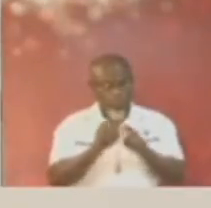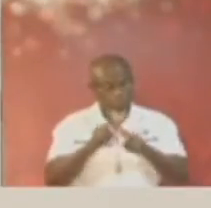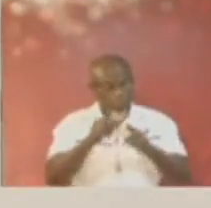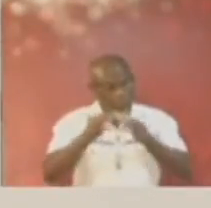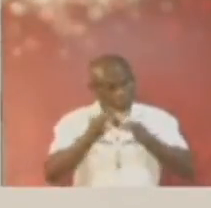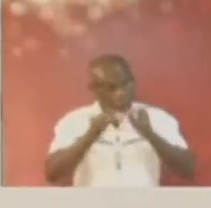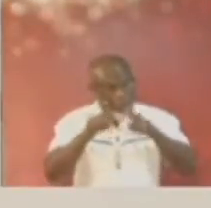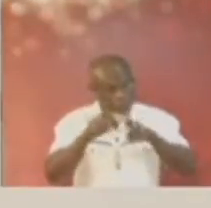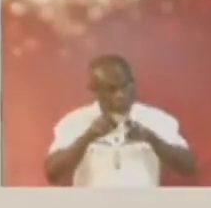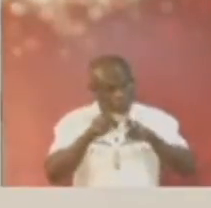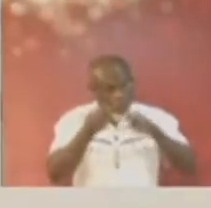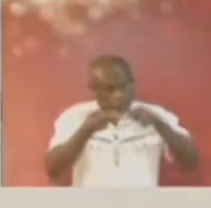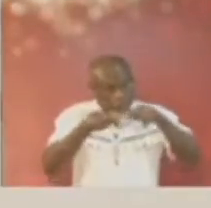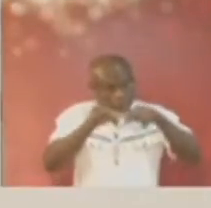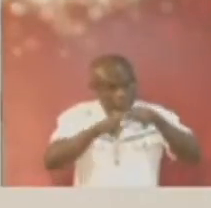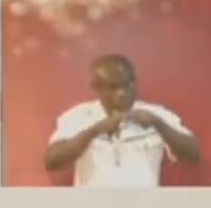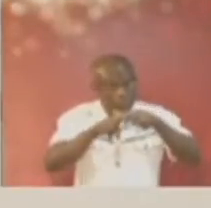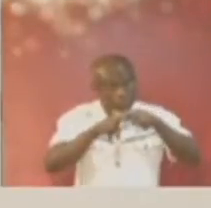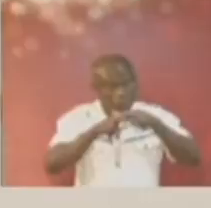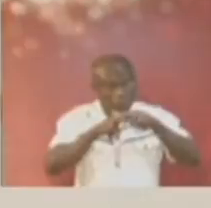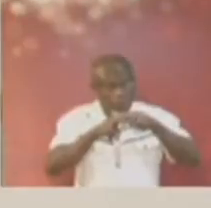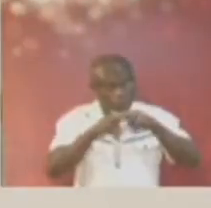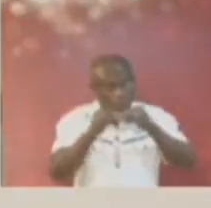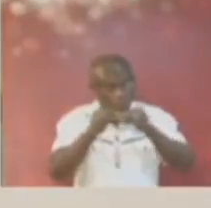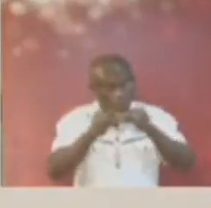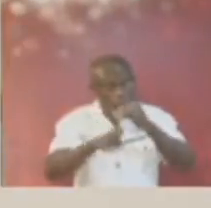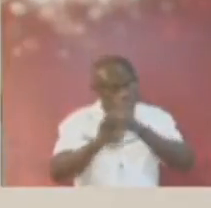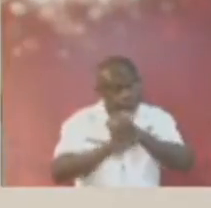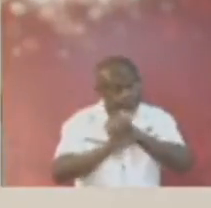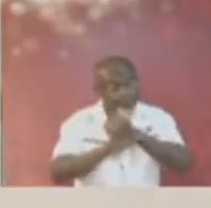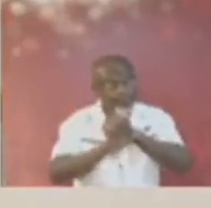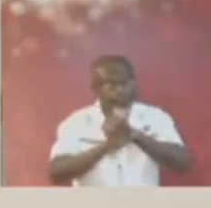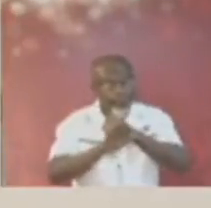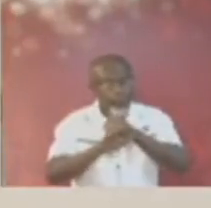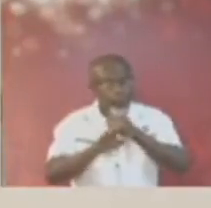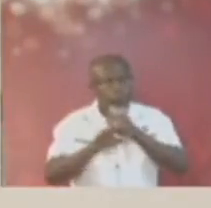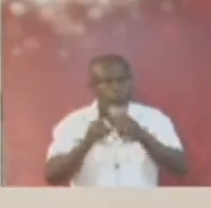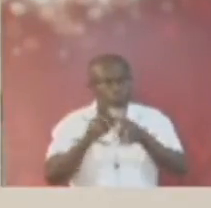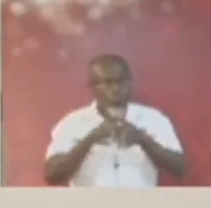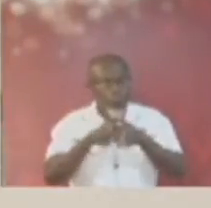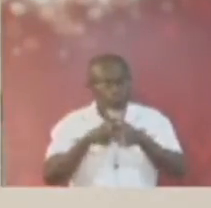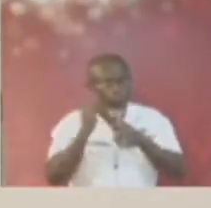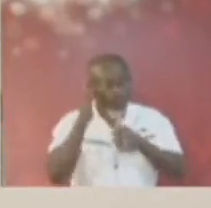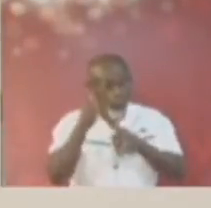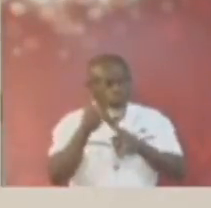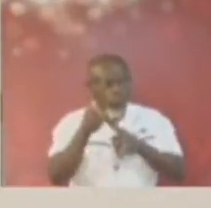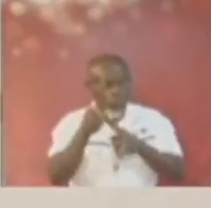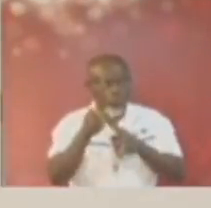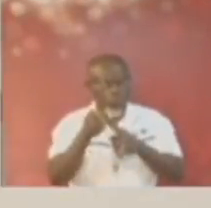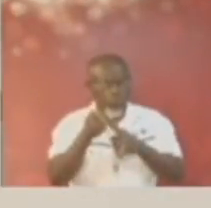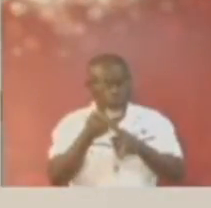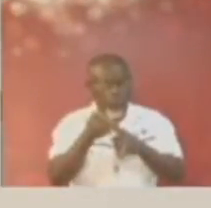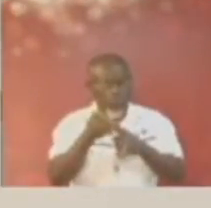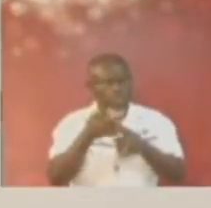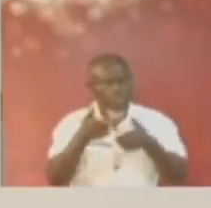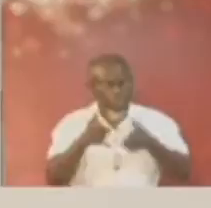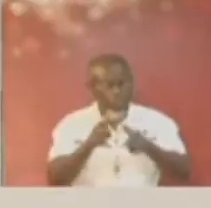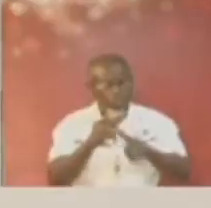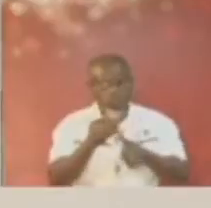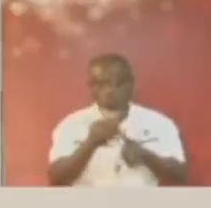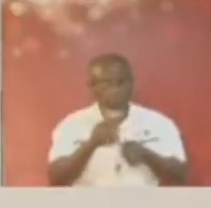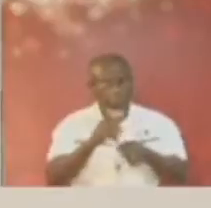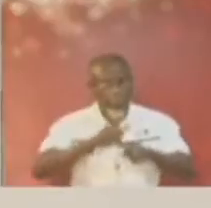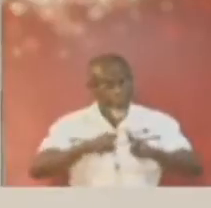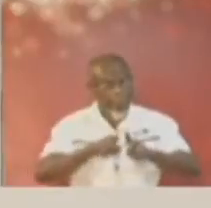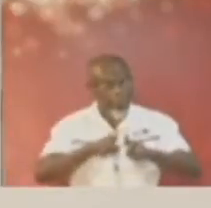as much information as we will be able to disclose. There will be no point at which the actual cause of death will be able to be disclosed,